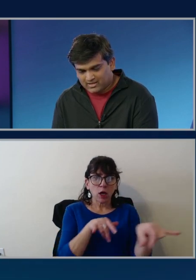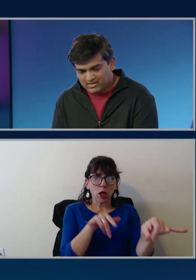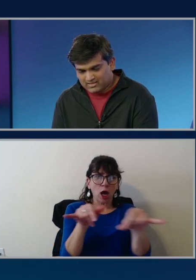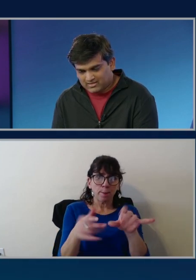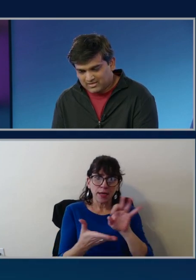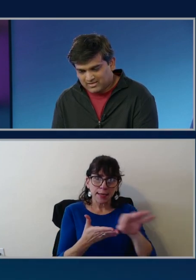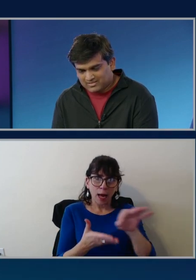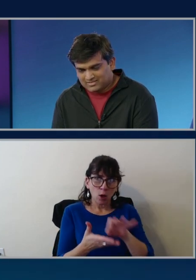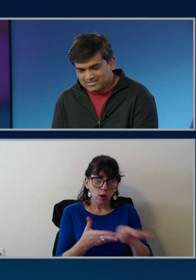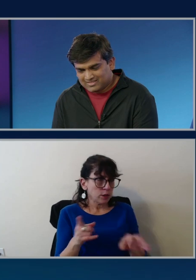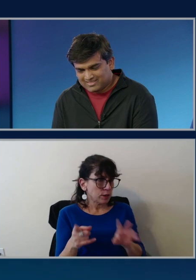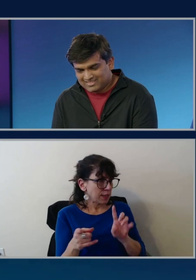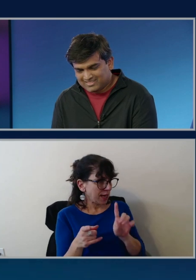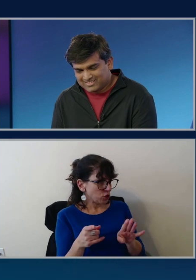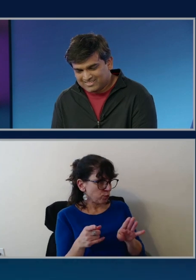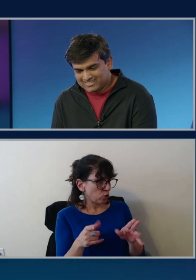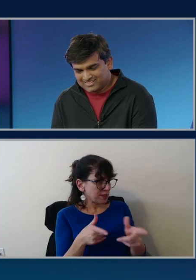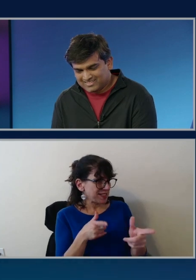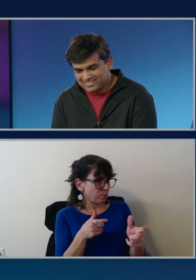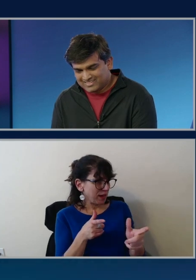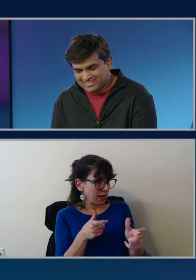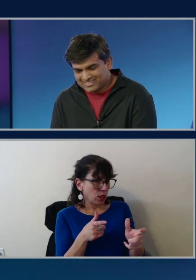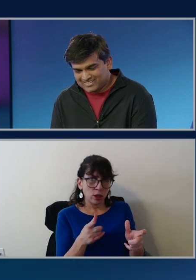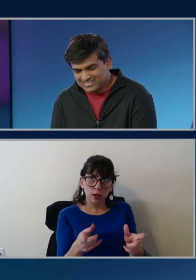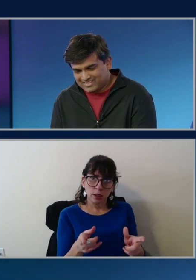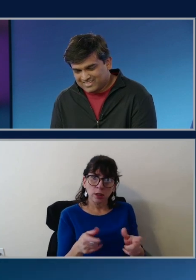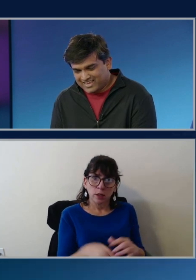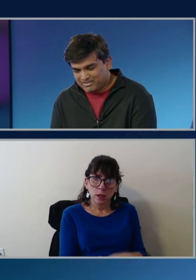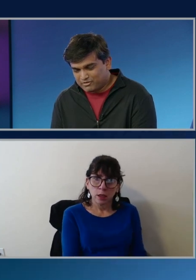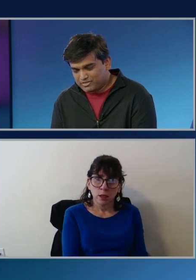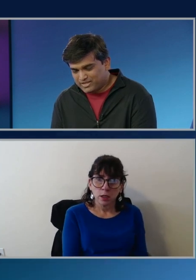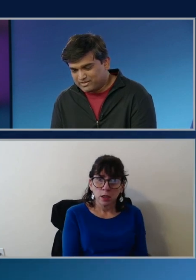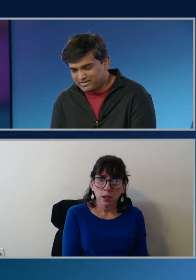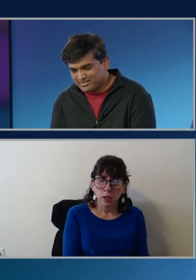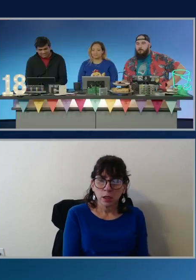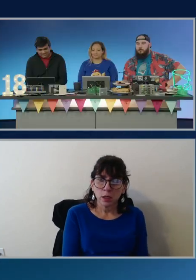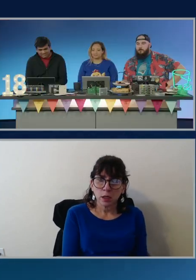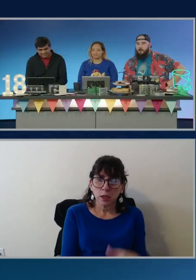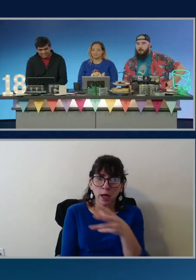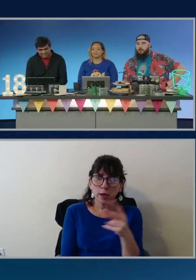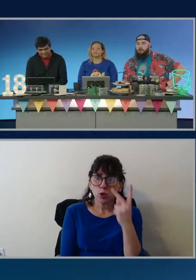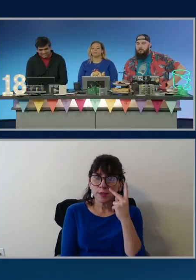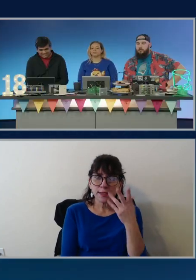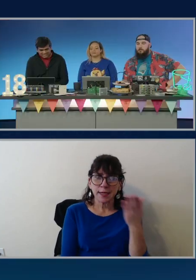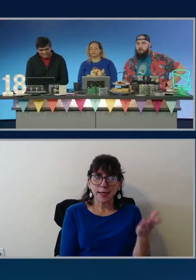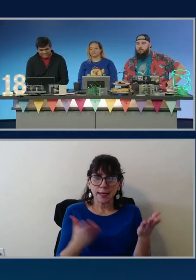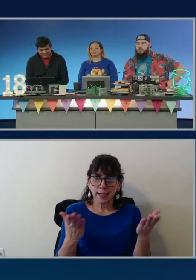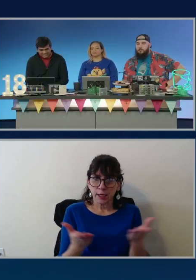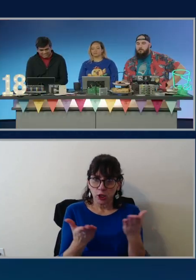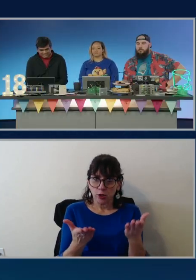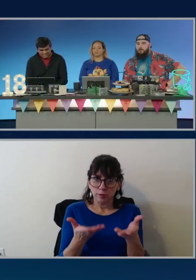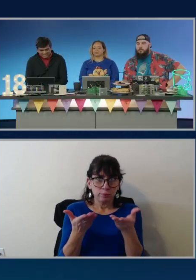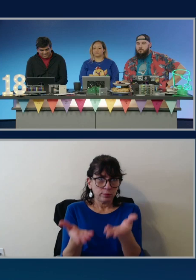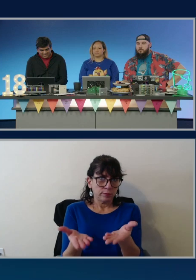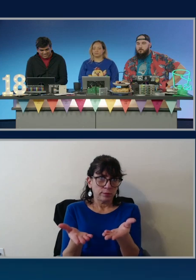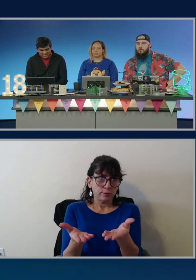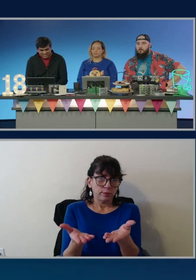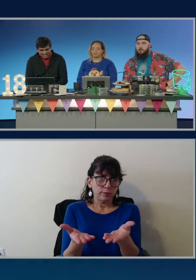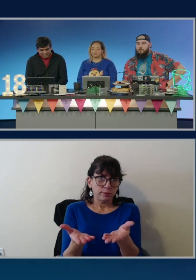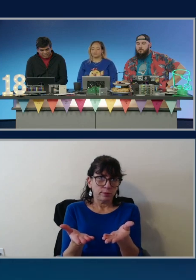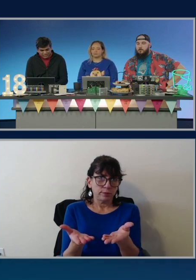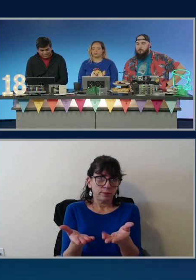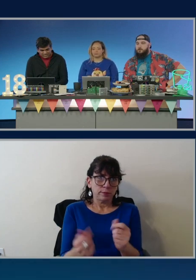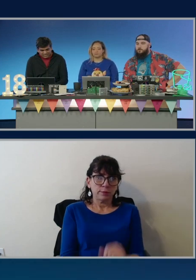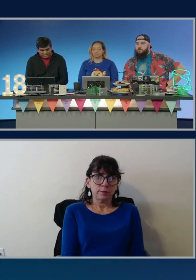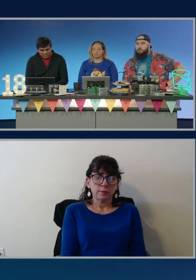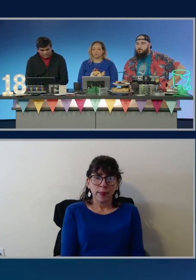a dashboard speedrun. Okay, Suman, go for it. And if you see here, look at that. Sorry.